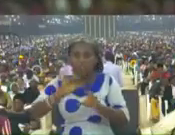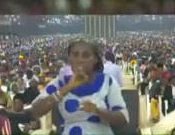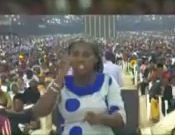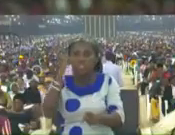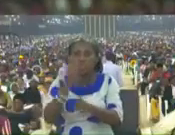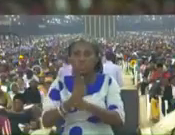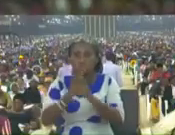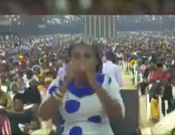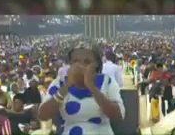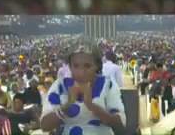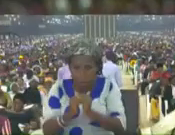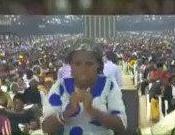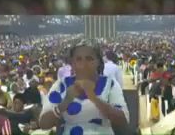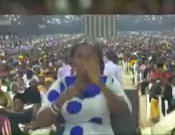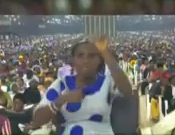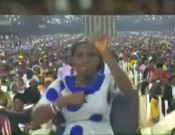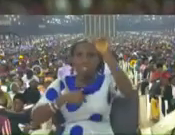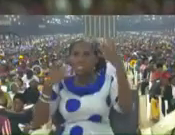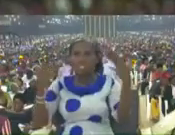will supply their needs.